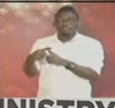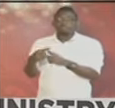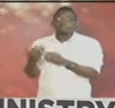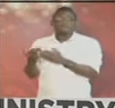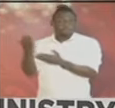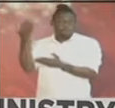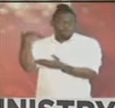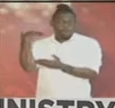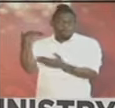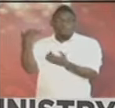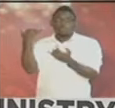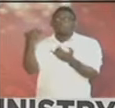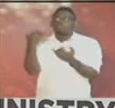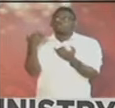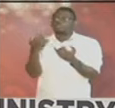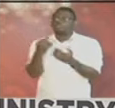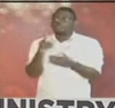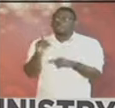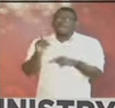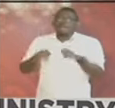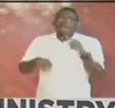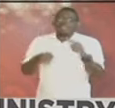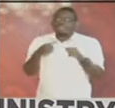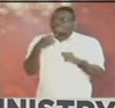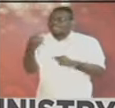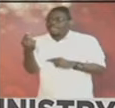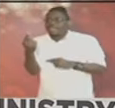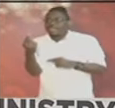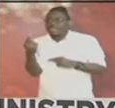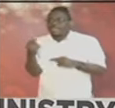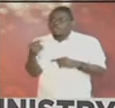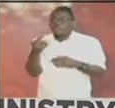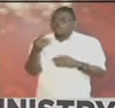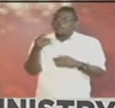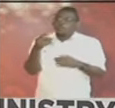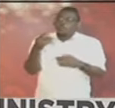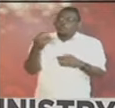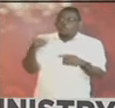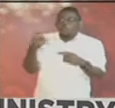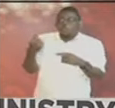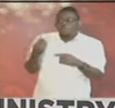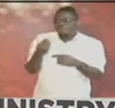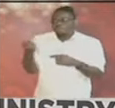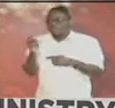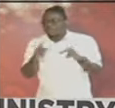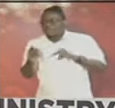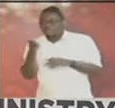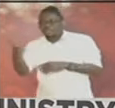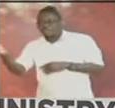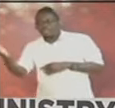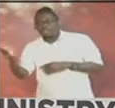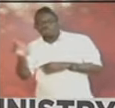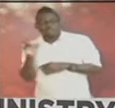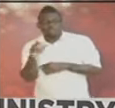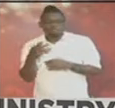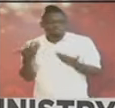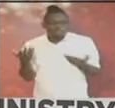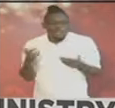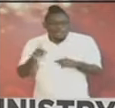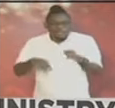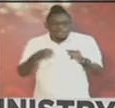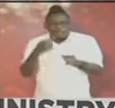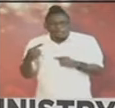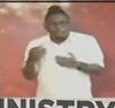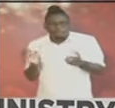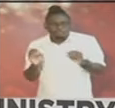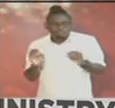cannot simply say that it's due to the low population density that we are where we are today. So let's reflect on some factors that